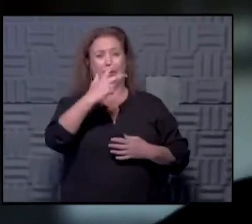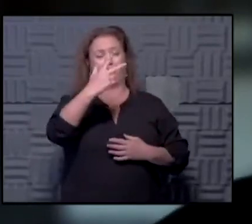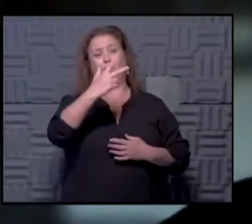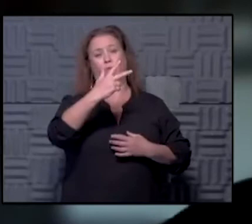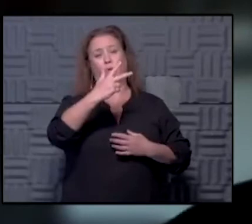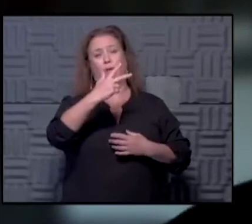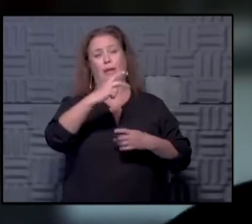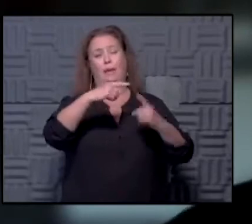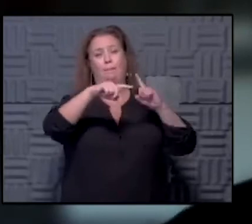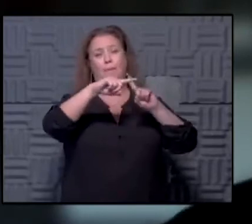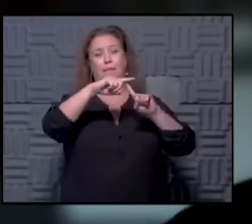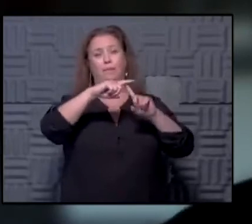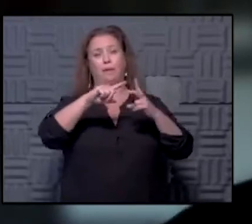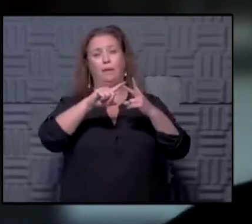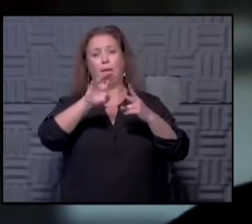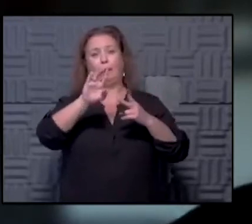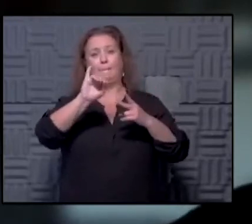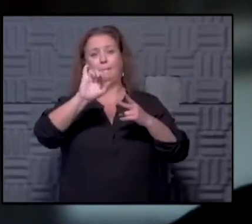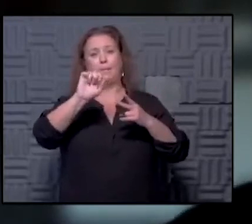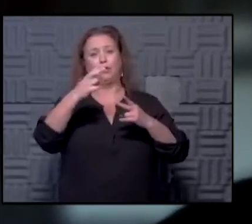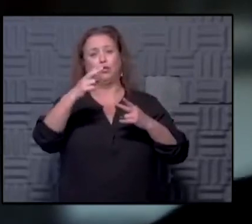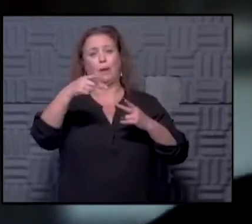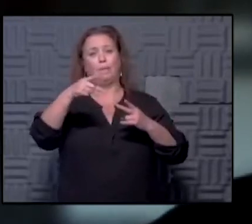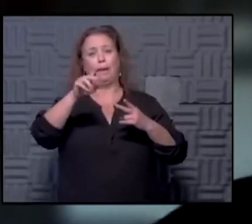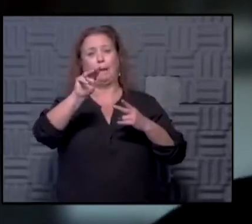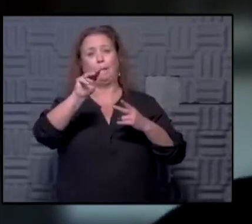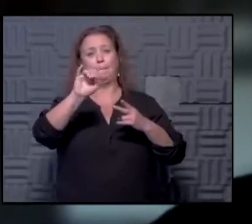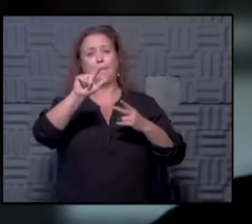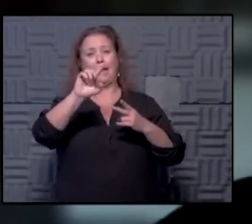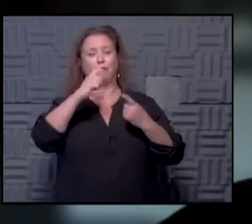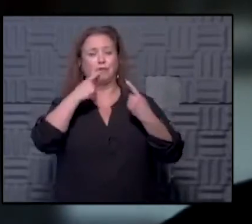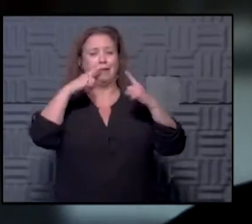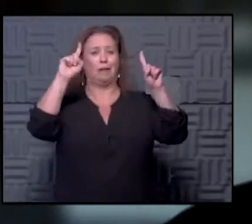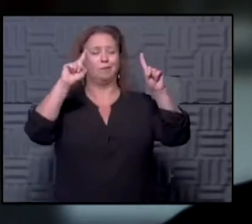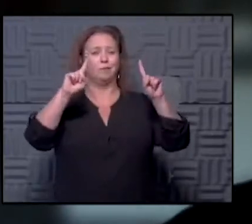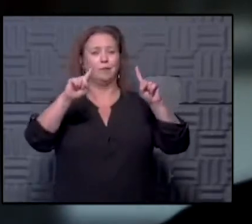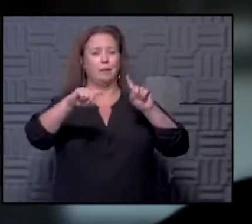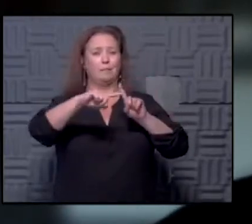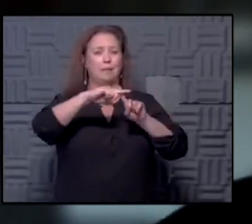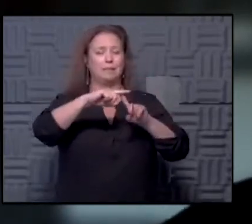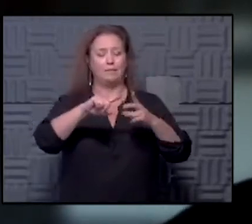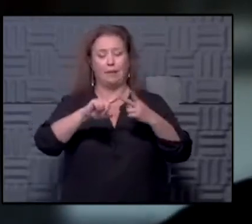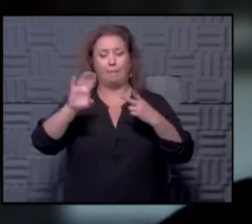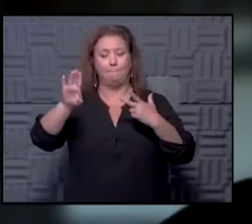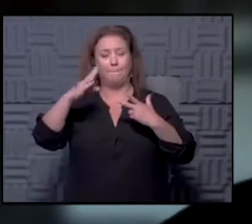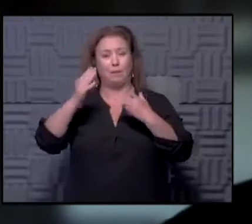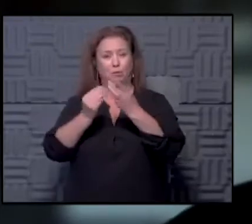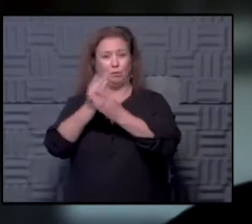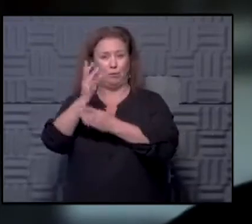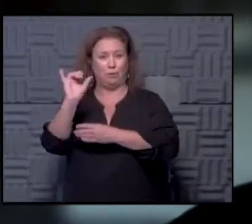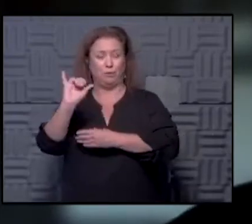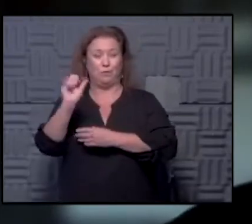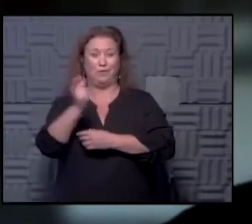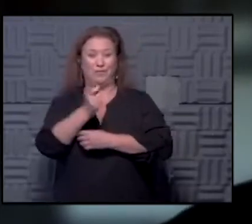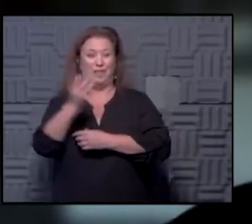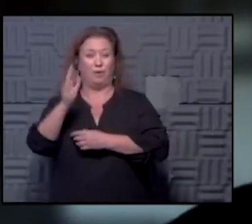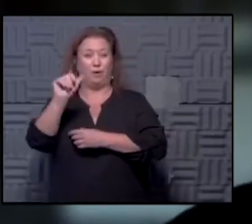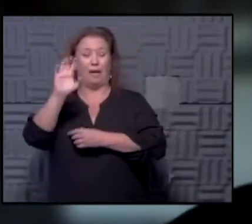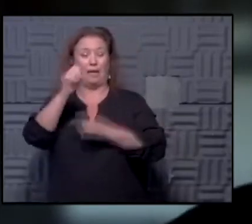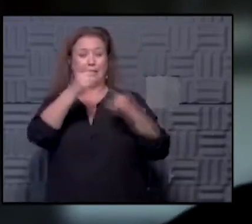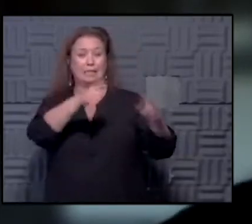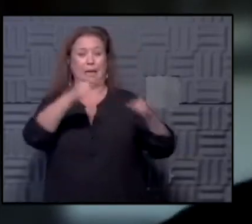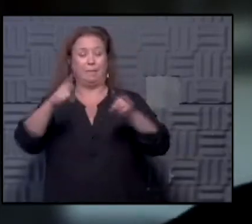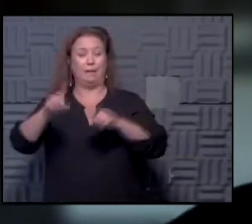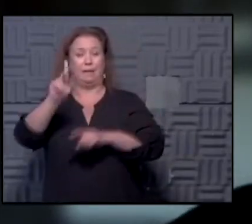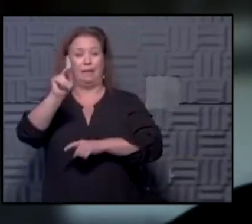Miege just announced several cases that they had, and I think Blue Springs as well. So there's plenty of cases happening across the